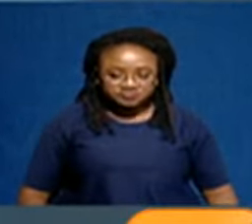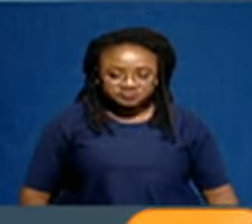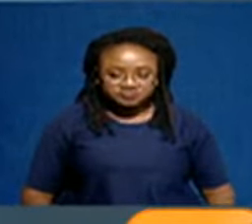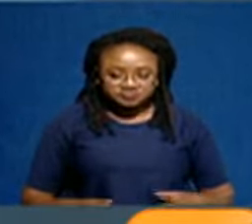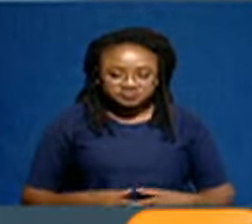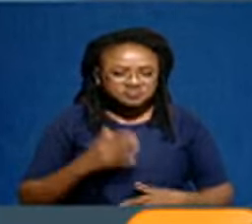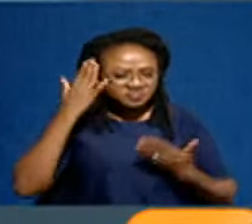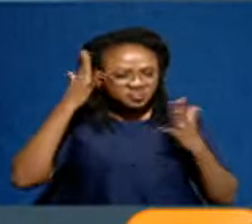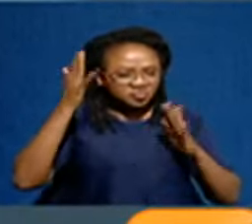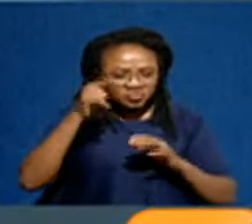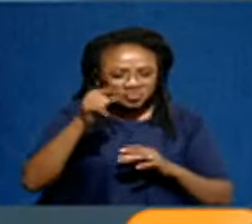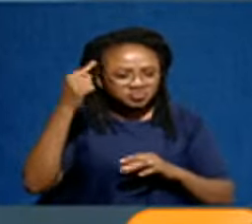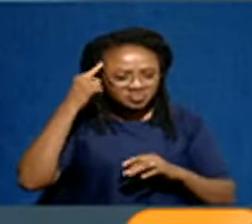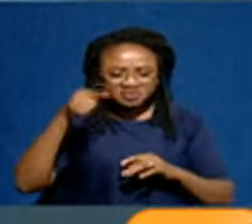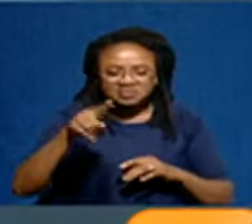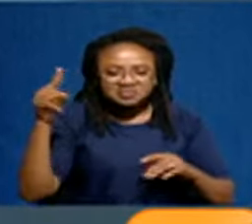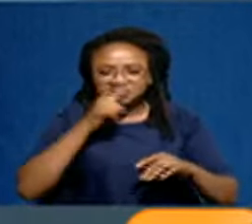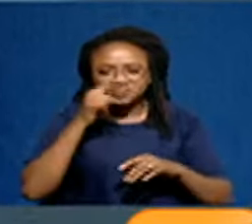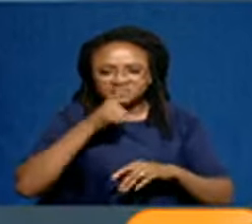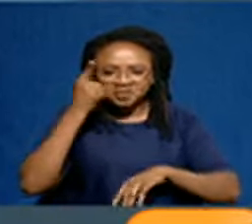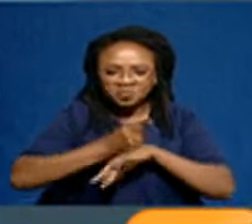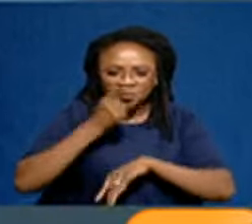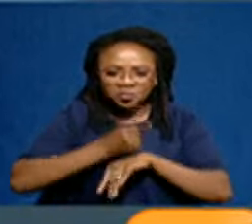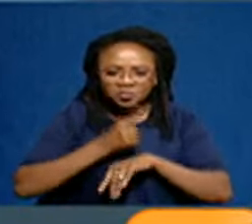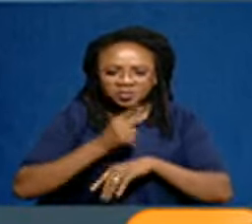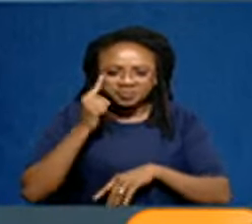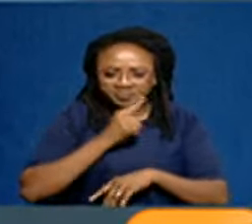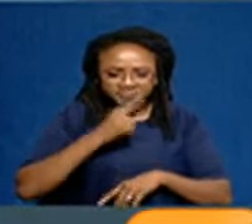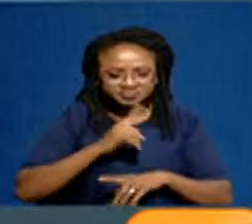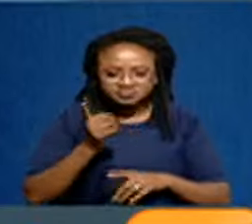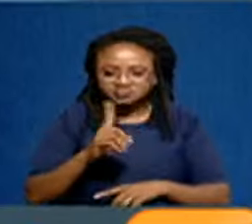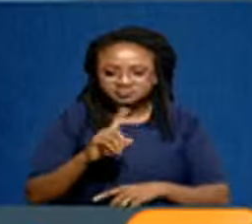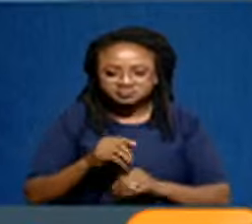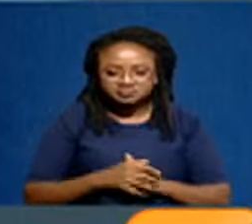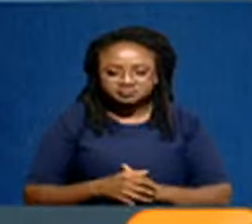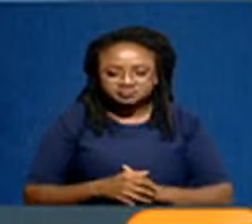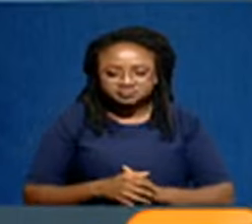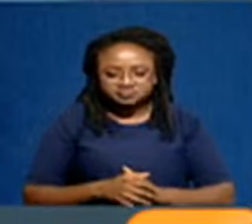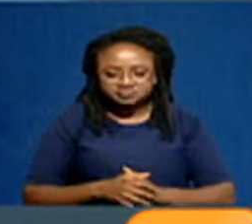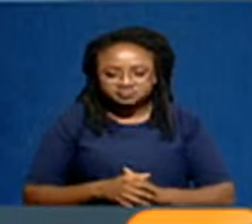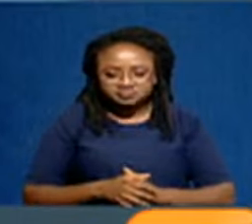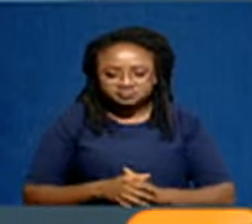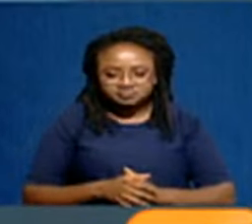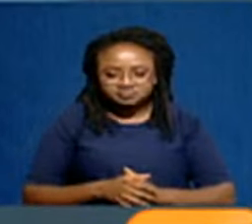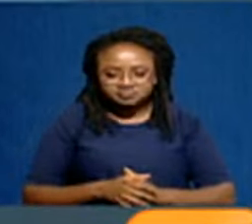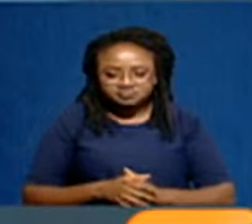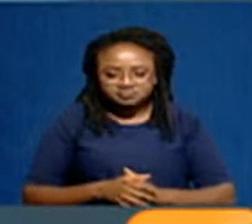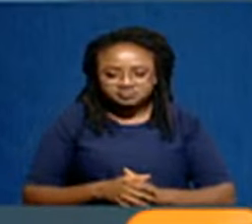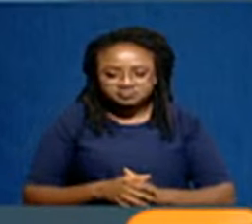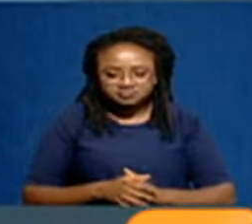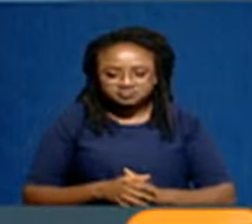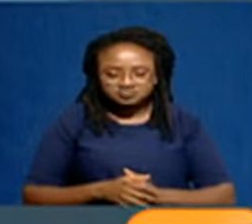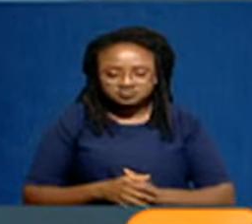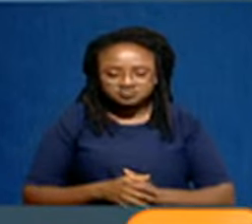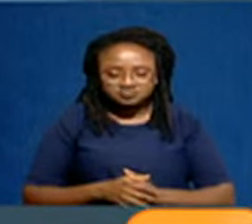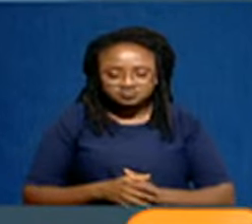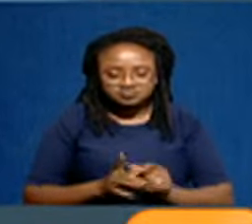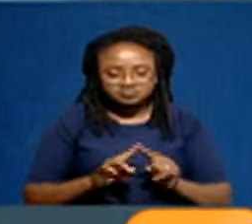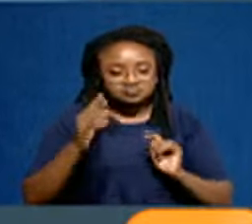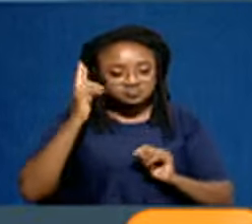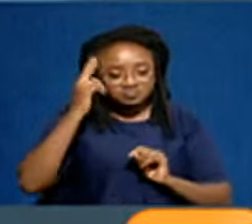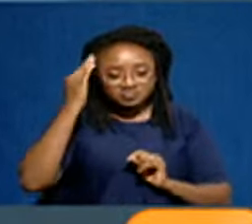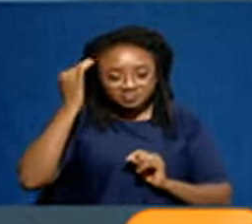is possible. It's not a threat. Okay. Probably but is it right? The reason why I think he's